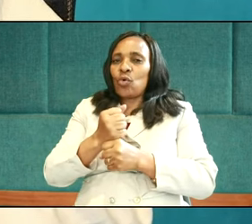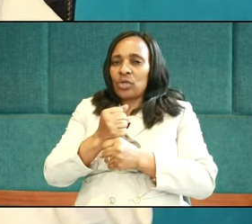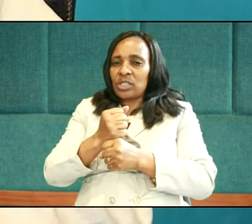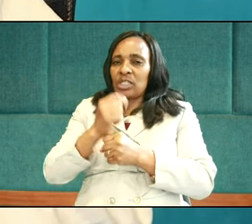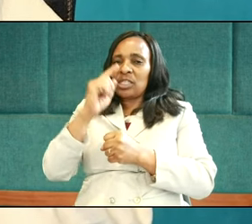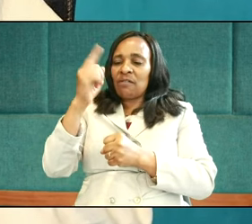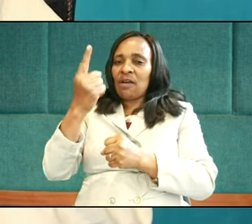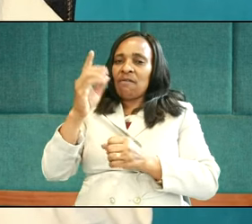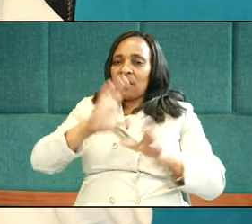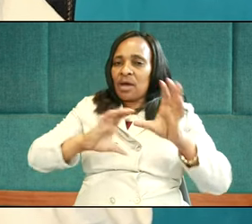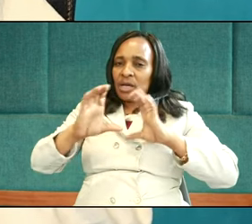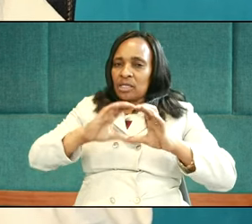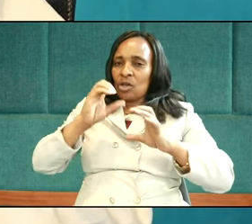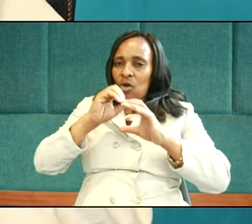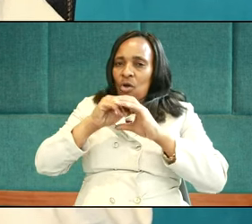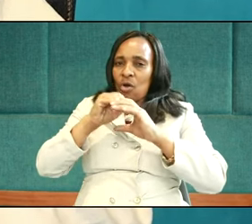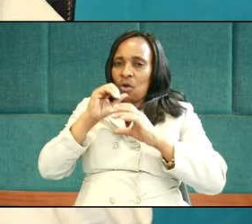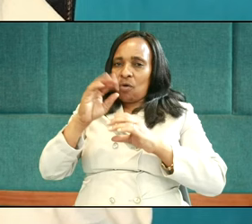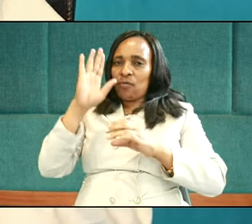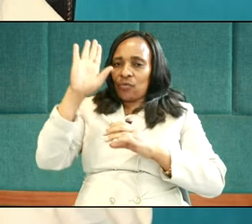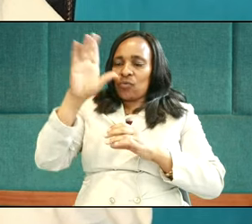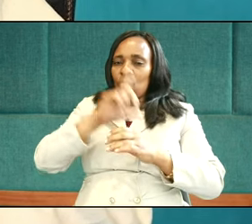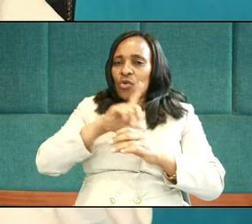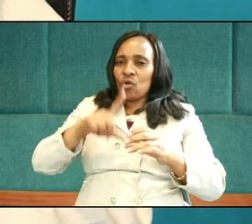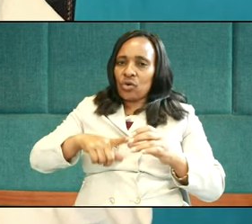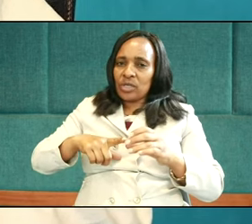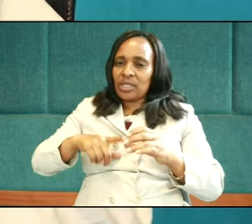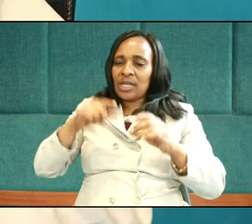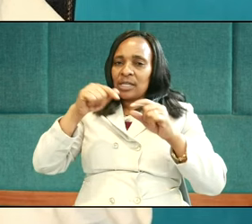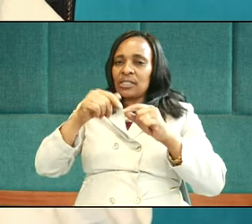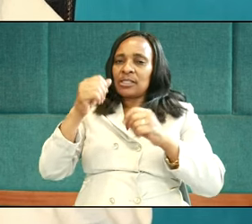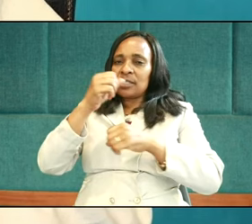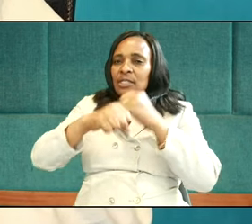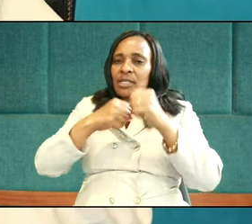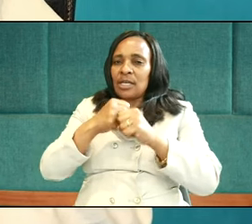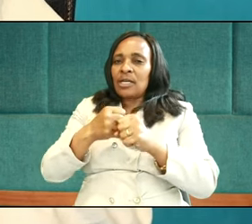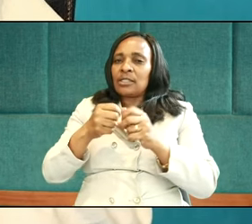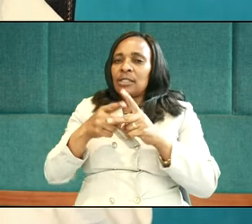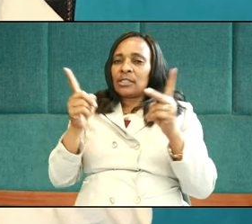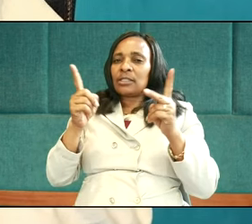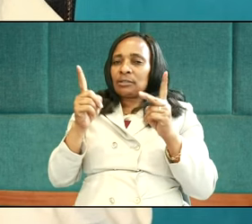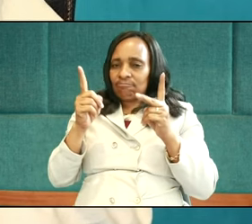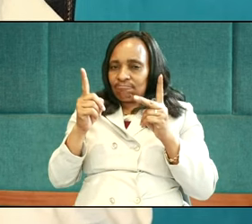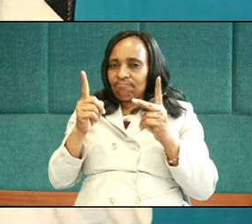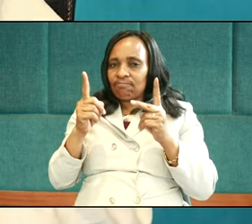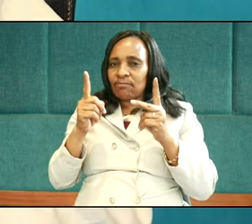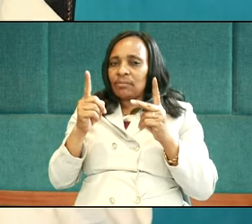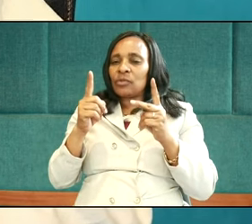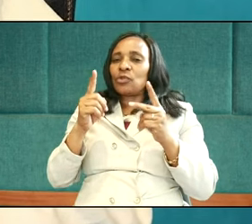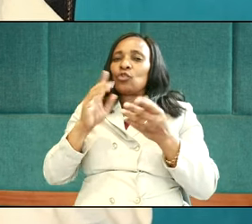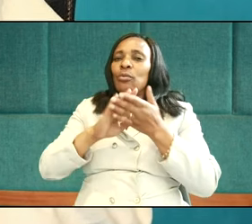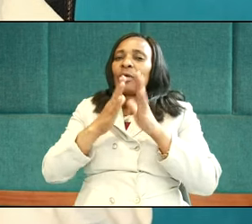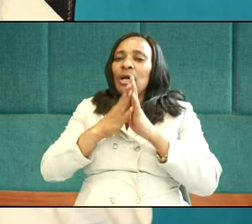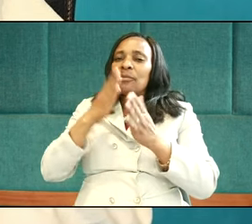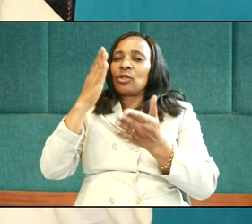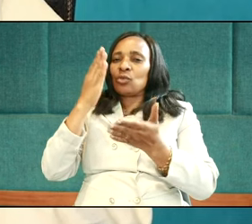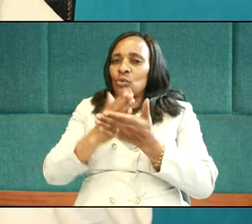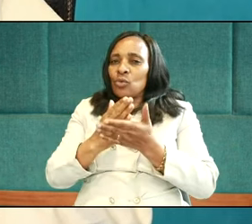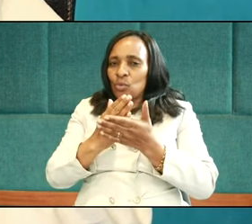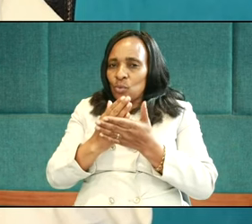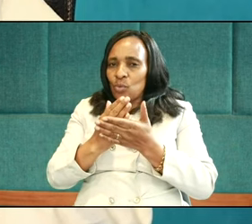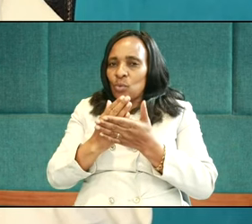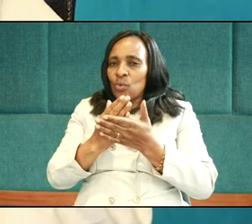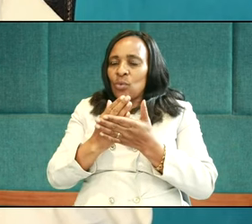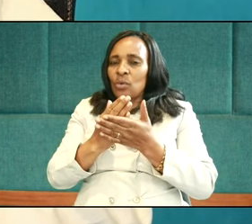Christ-like character, loving Father. And as this year begins, help us to maintain and to